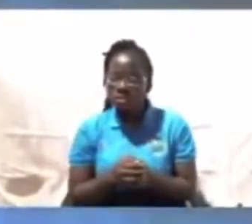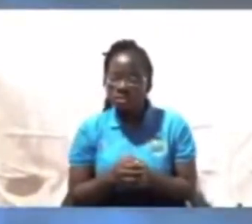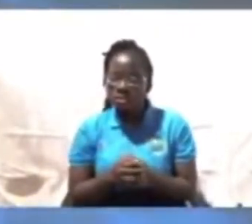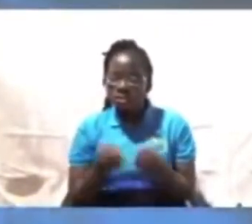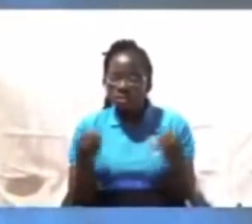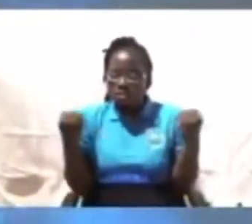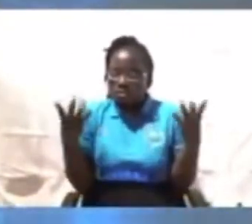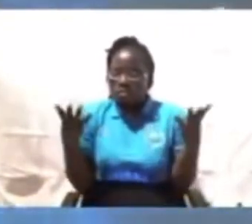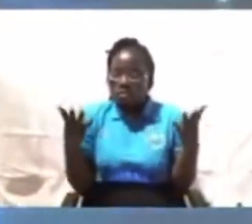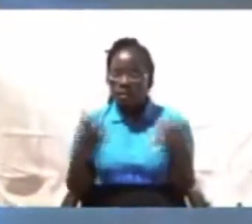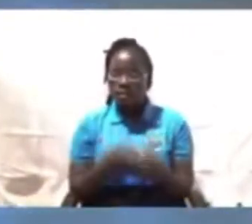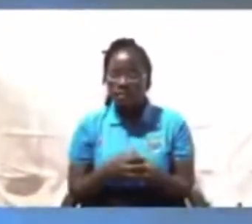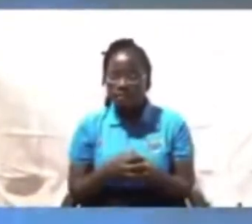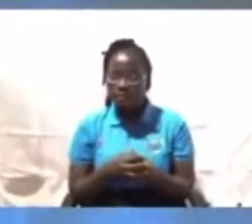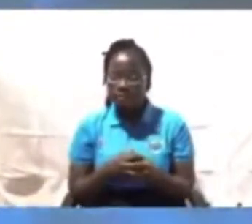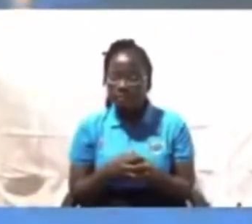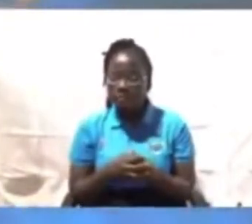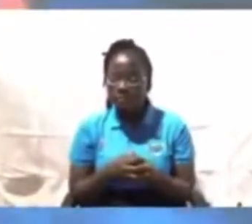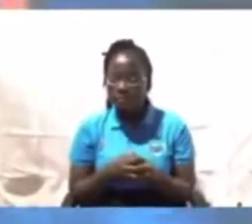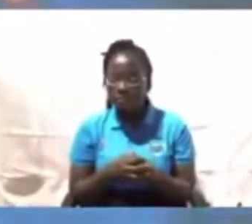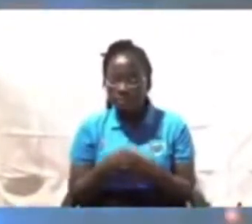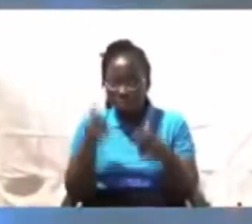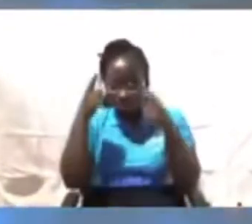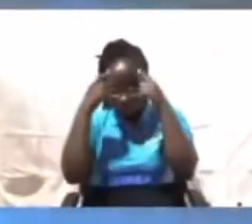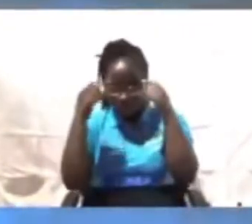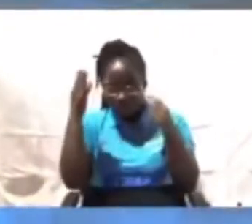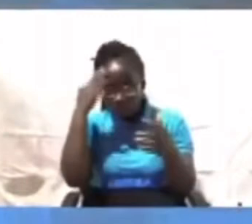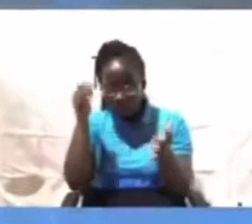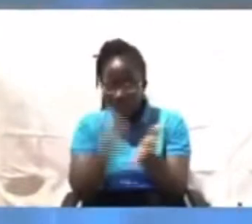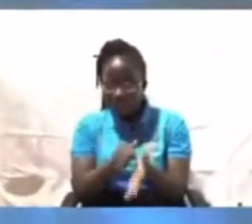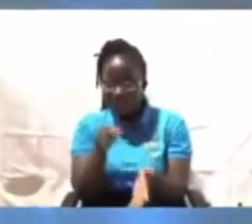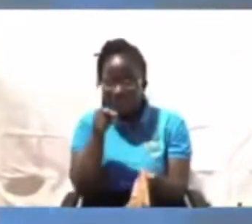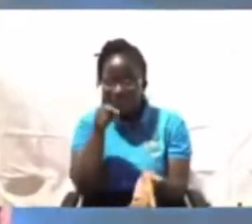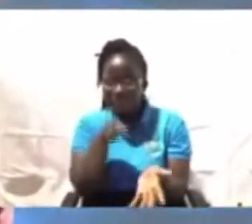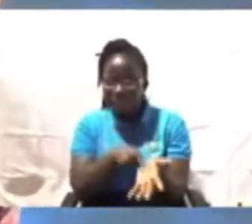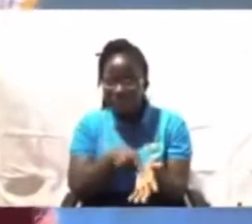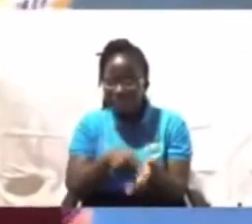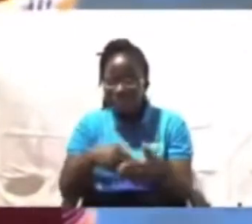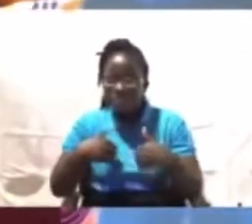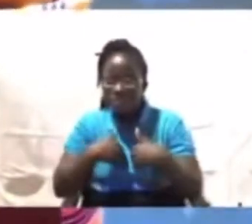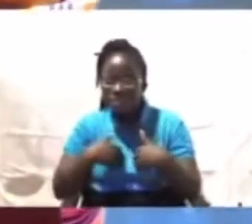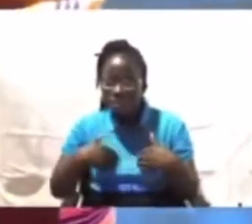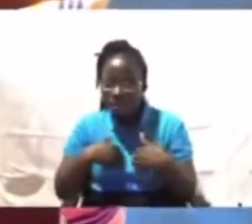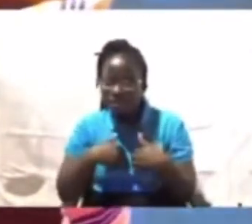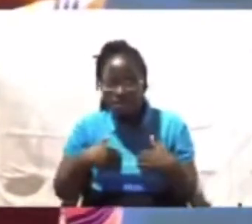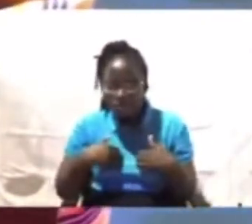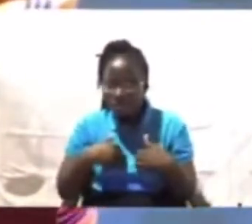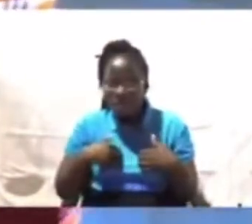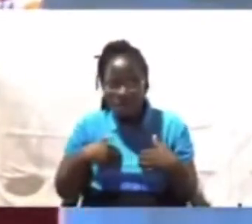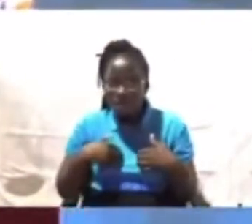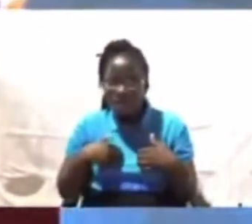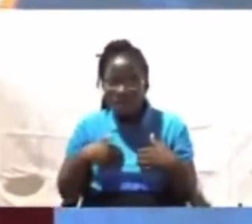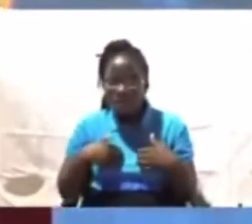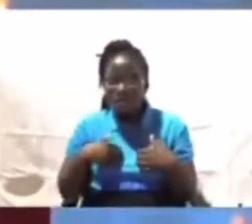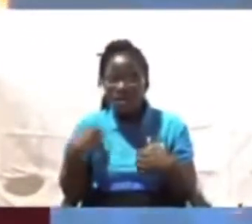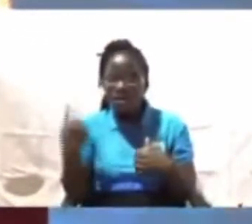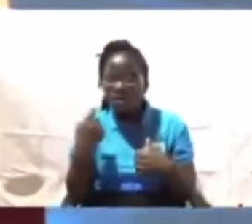Oh, one with him. Se dembe ya kokumo wo we no ma branka san se na makokumo wo